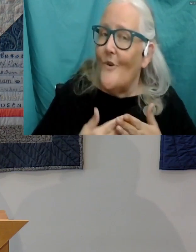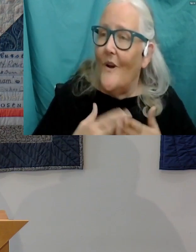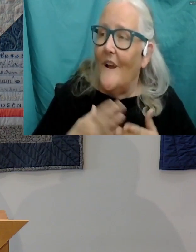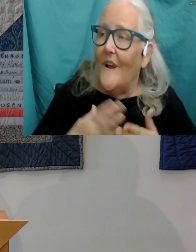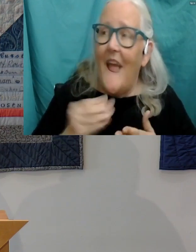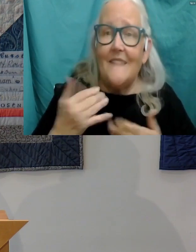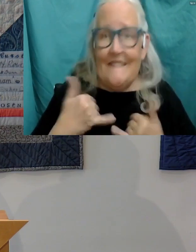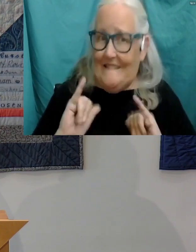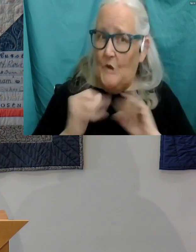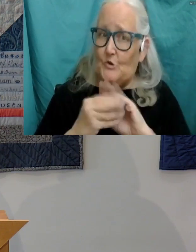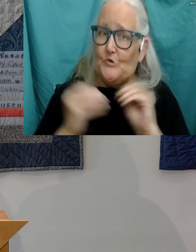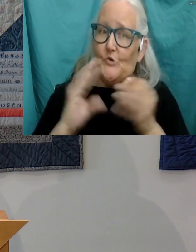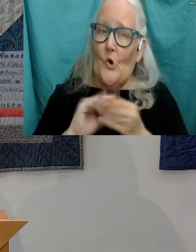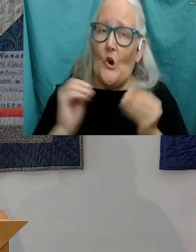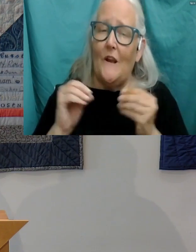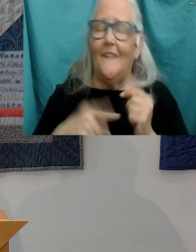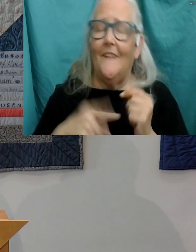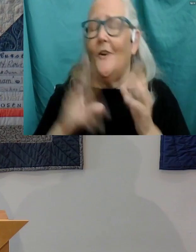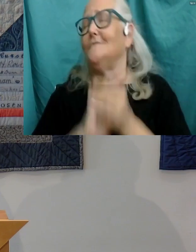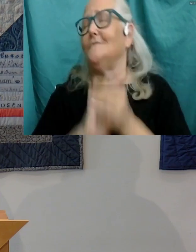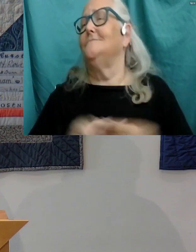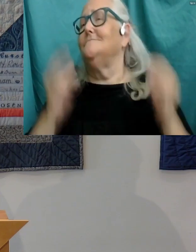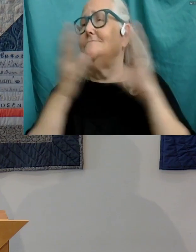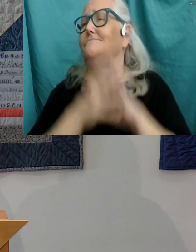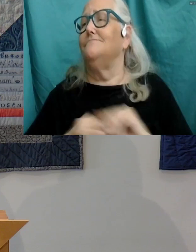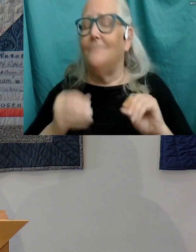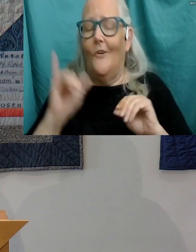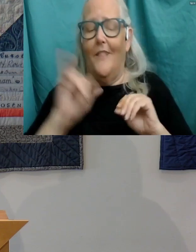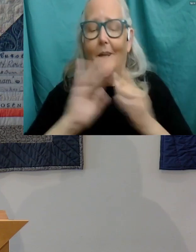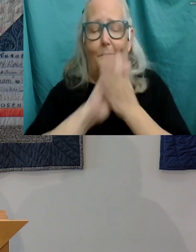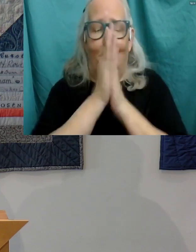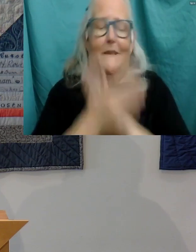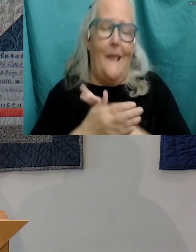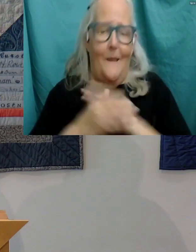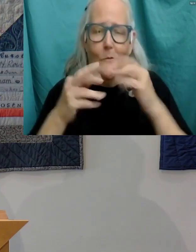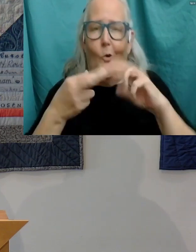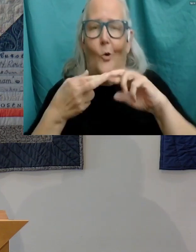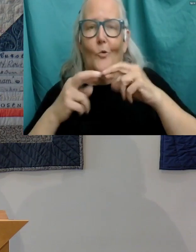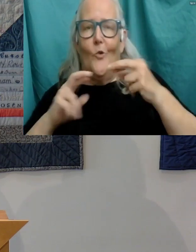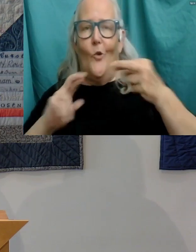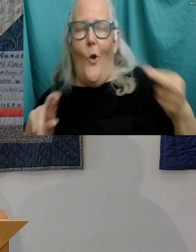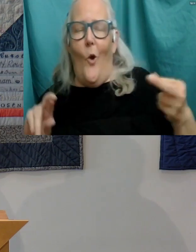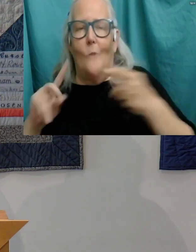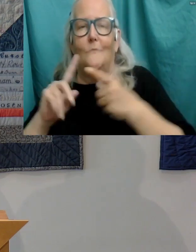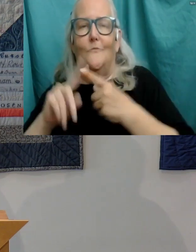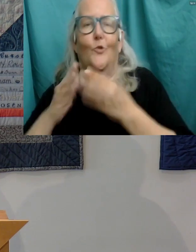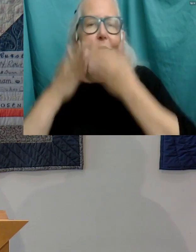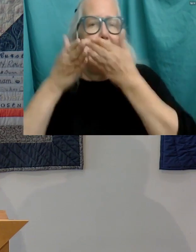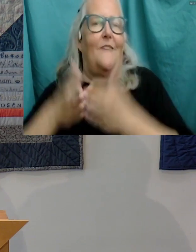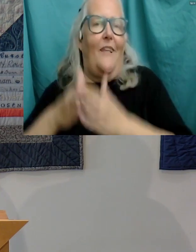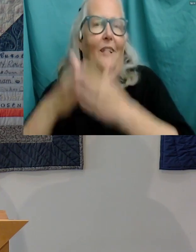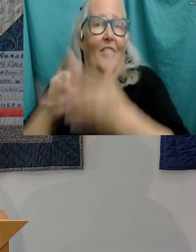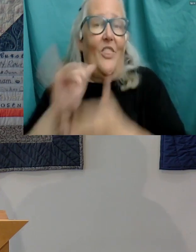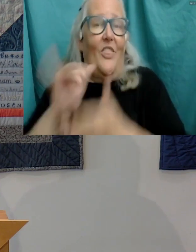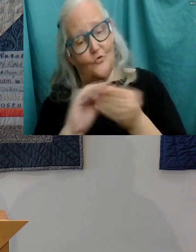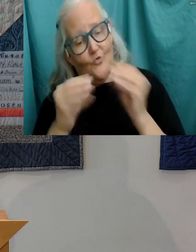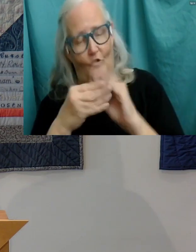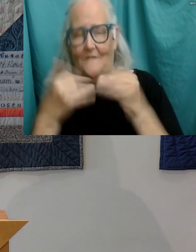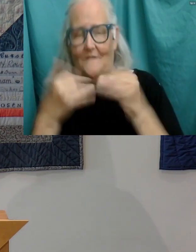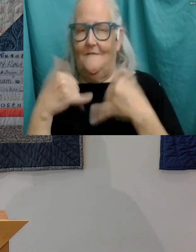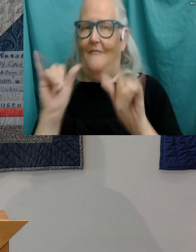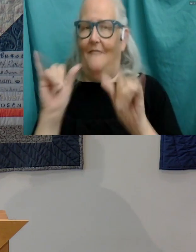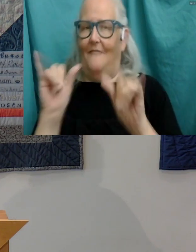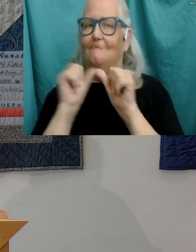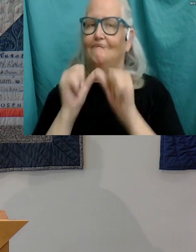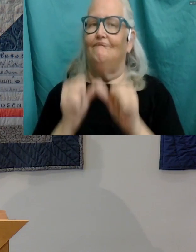yarn into rope to rig the sails of their ships. Those stories lived on and live on. Stories of folks willing